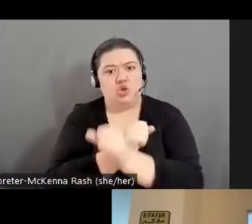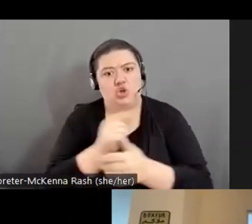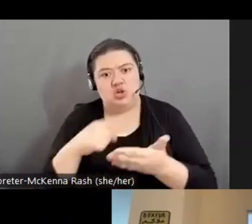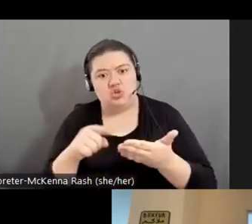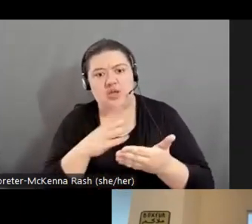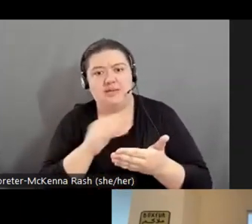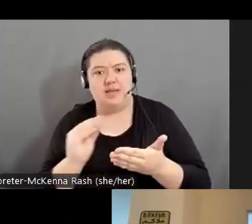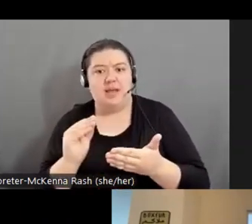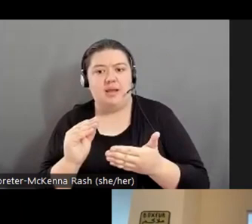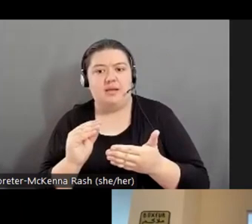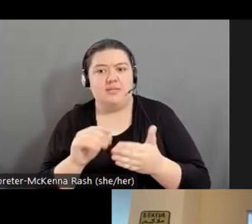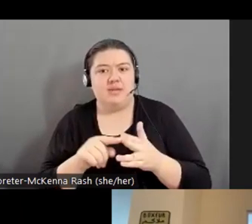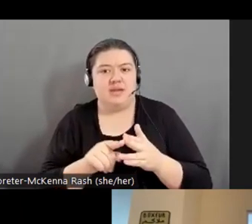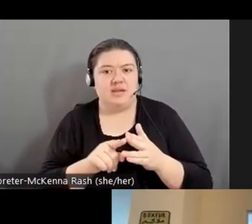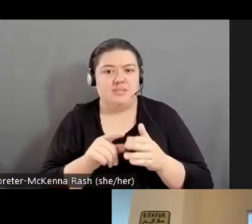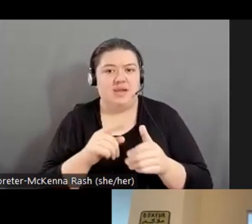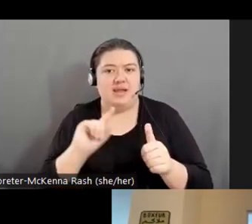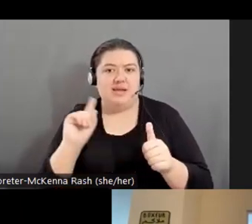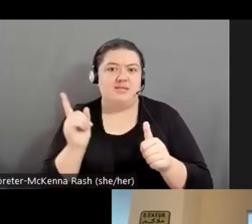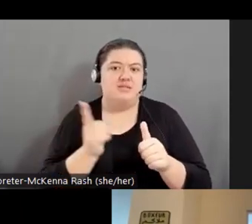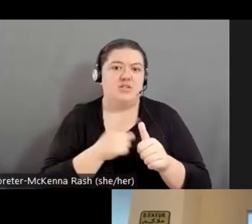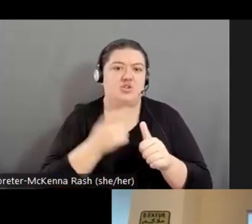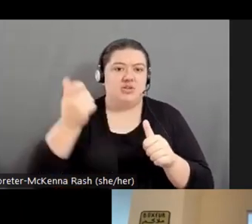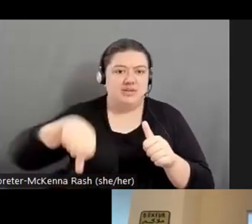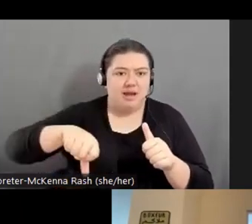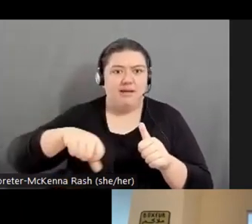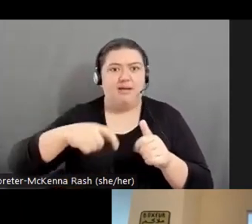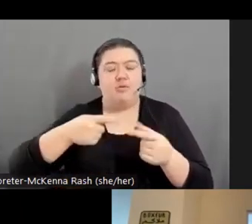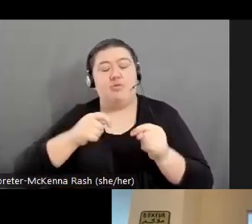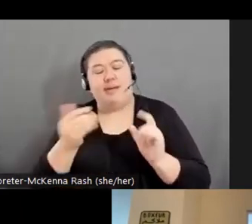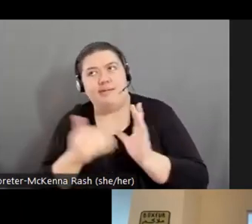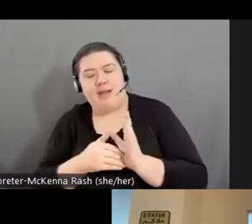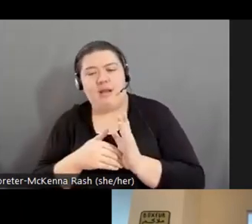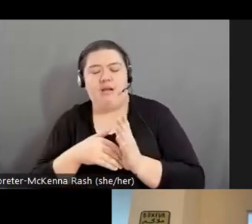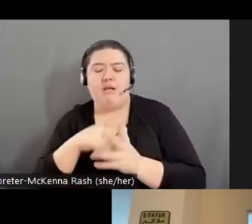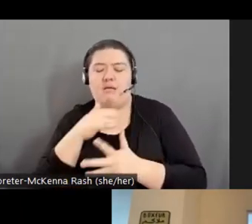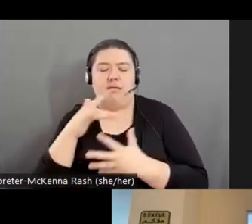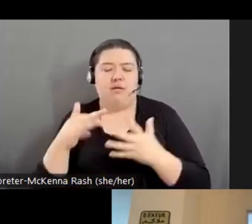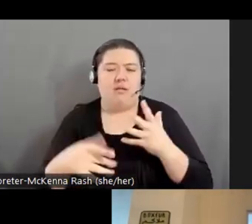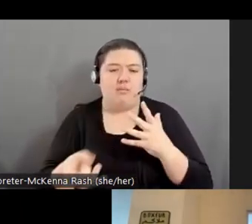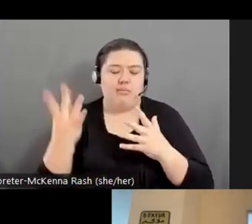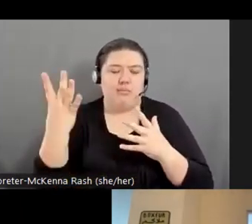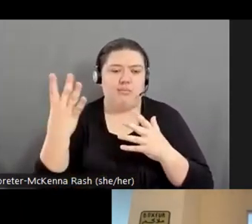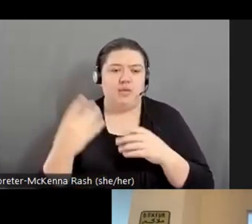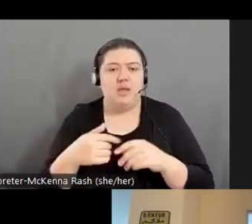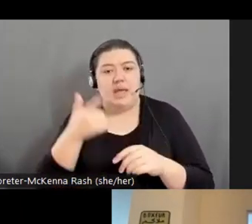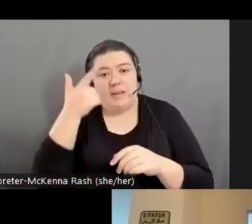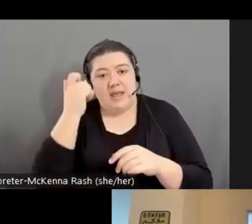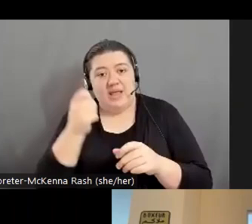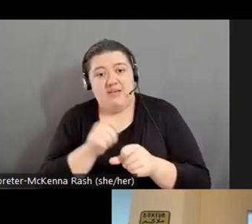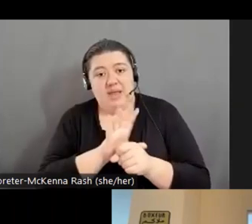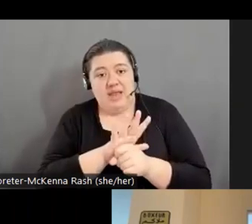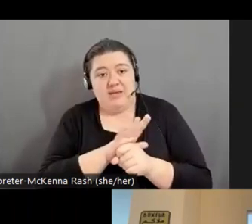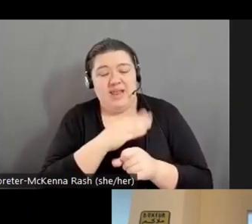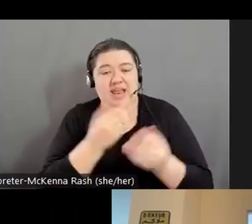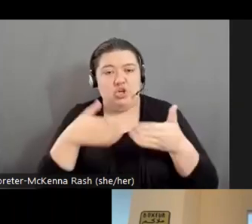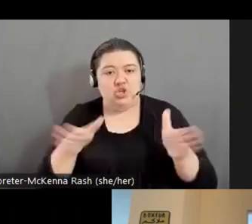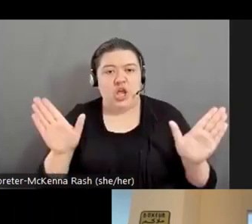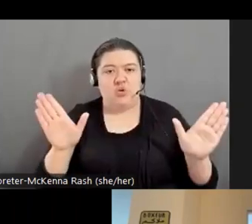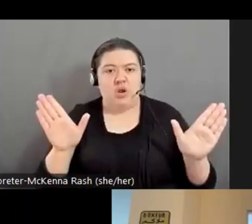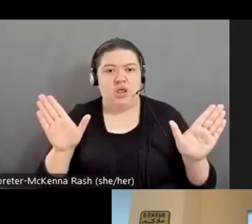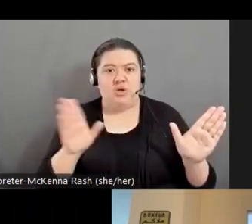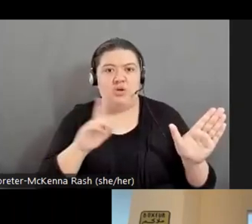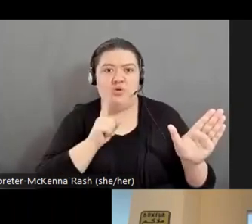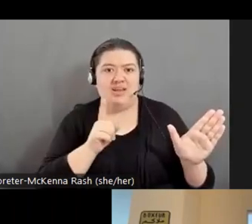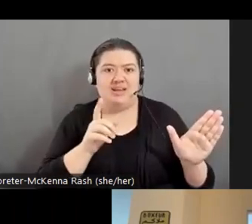initial denial that you've got to try again and all that kind of crap. But since the pandemic and a general really